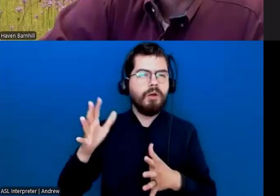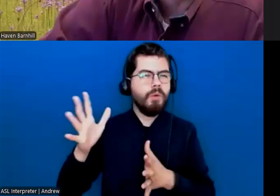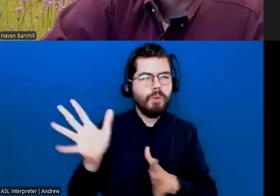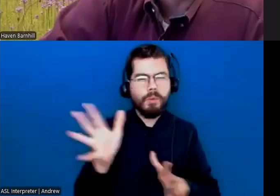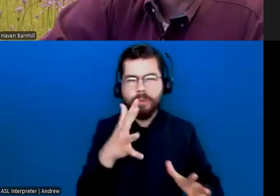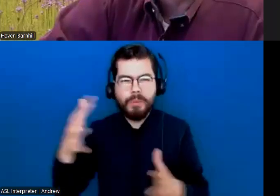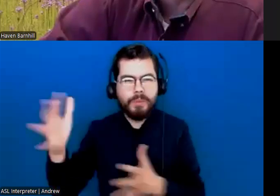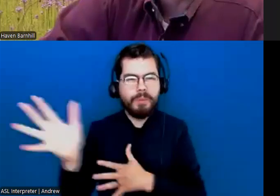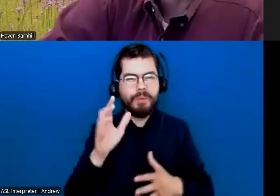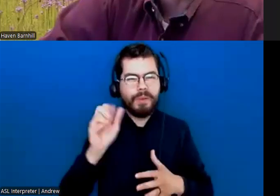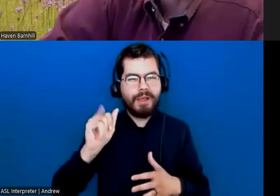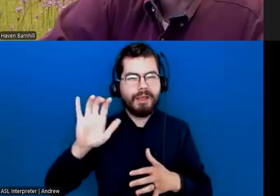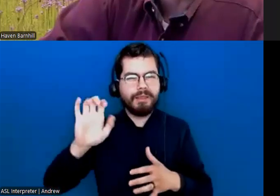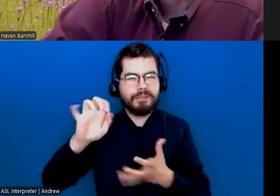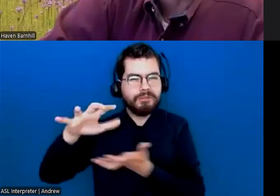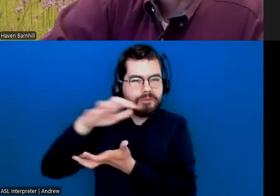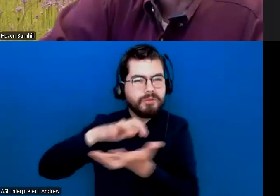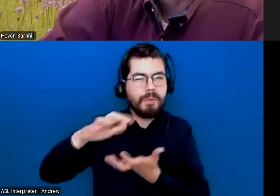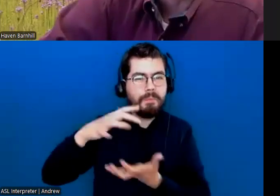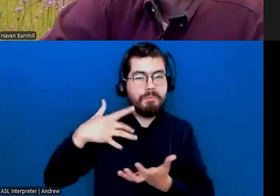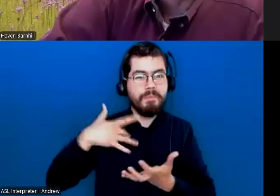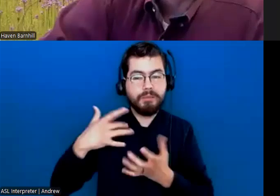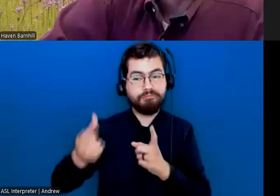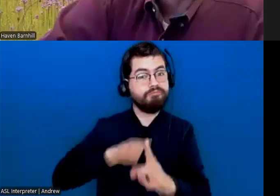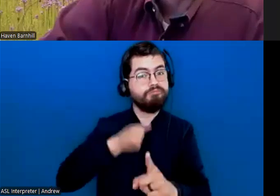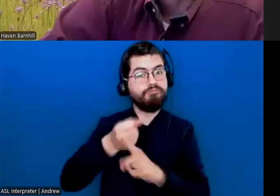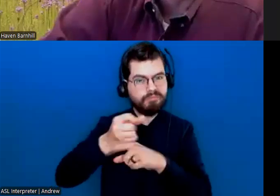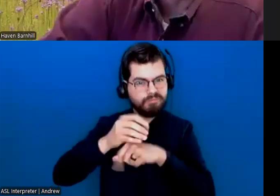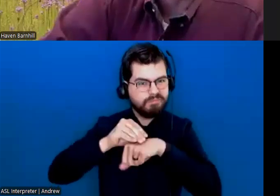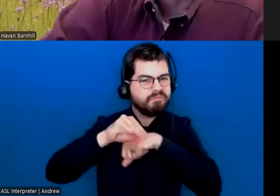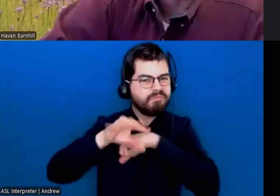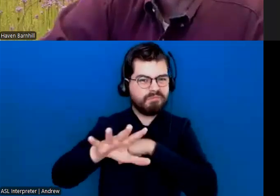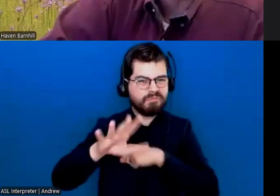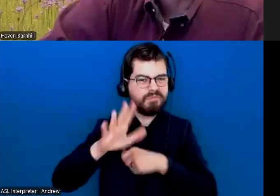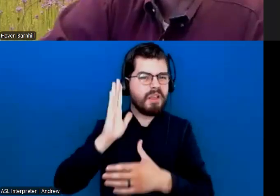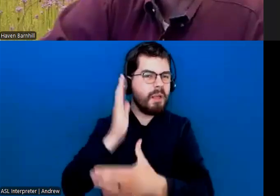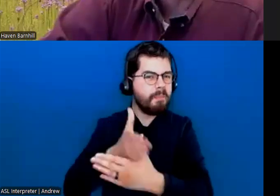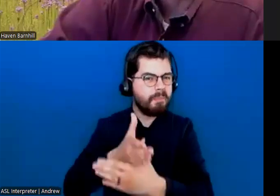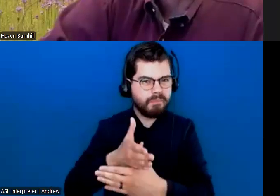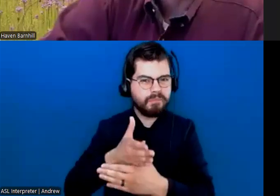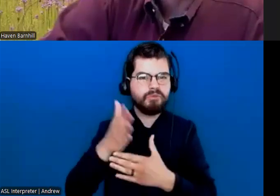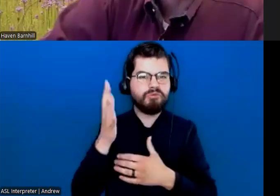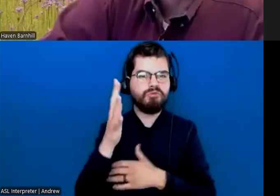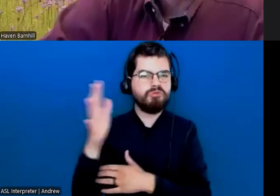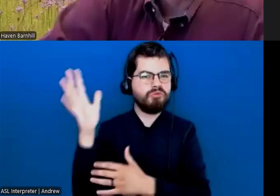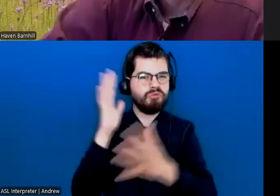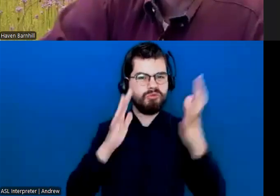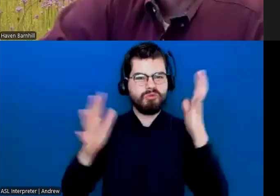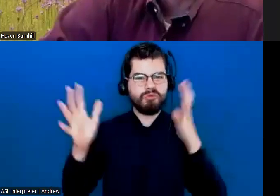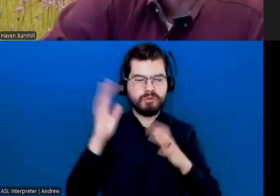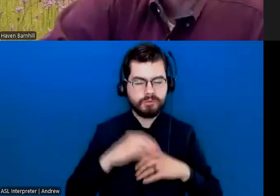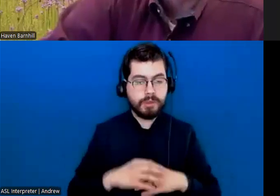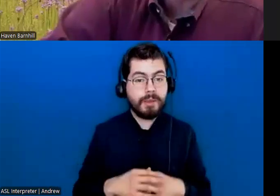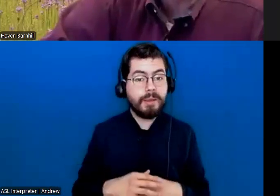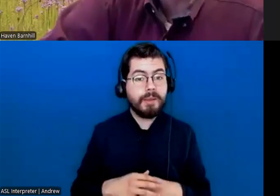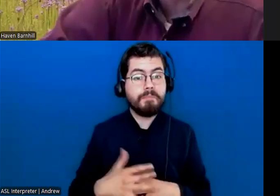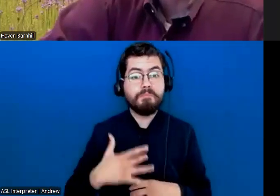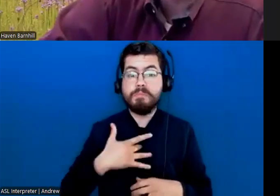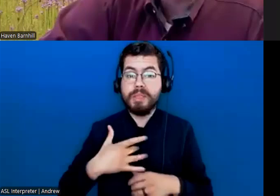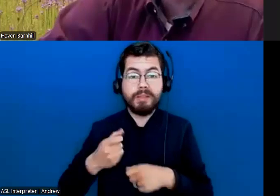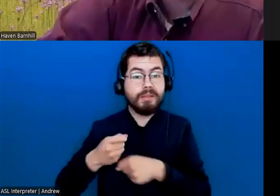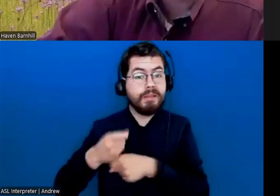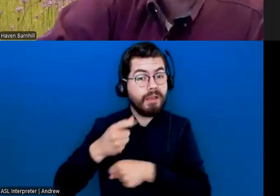tree canopy. Flooding is really periodic, almost annually, and it